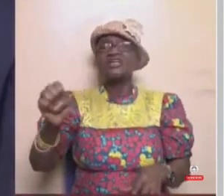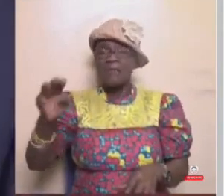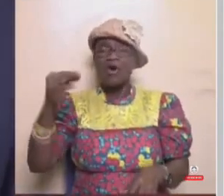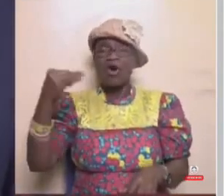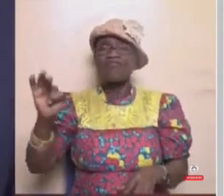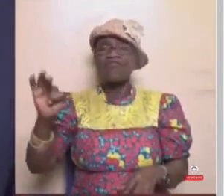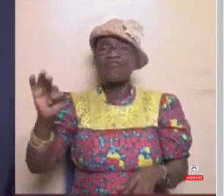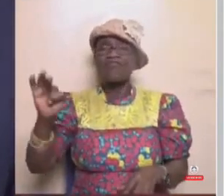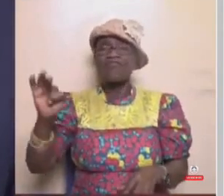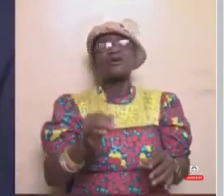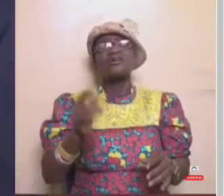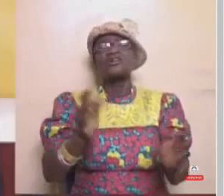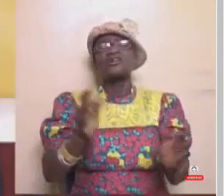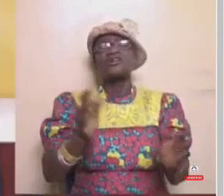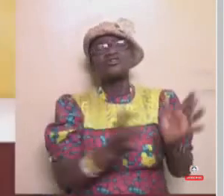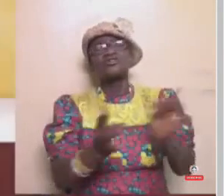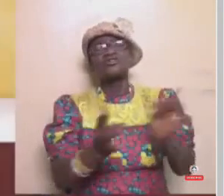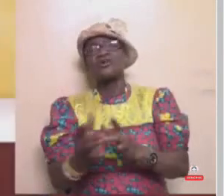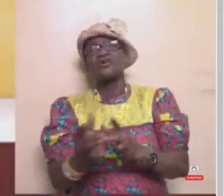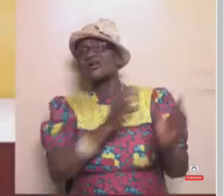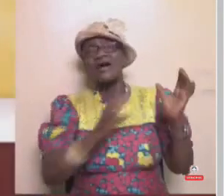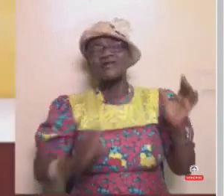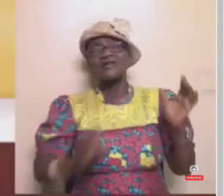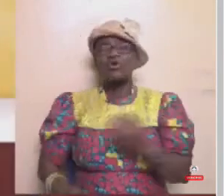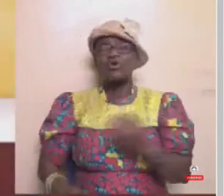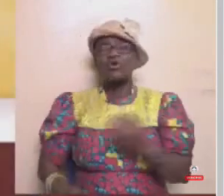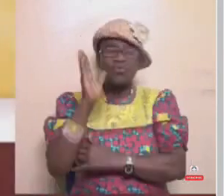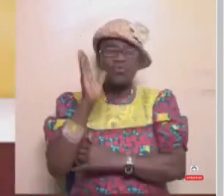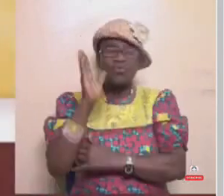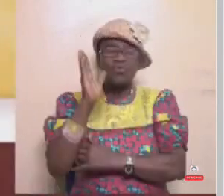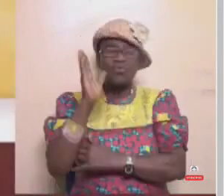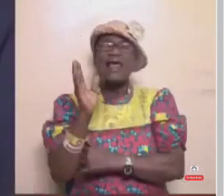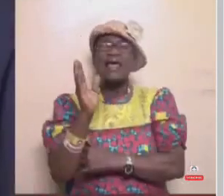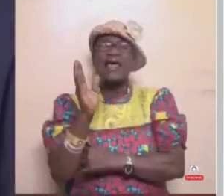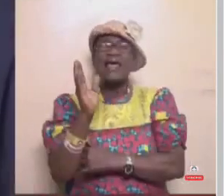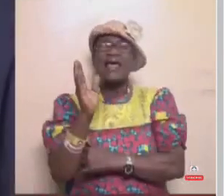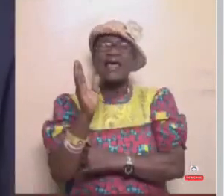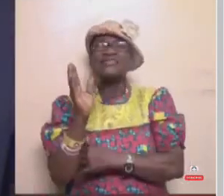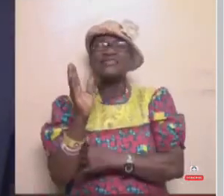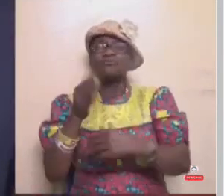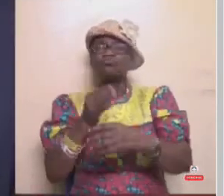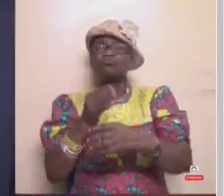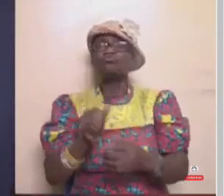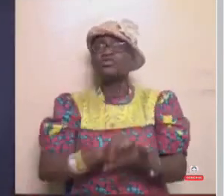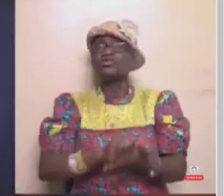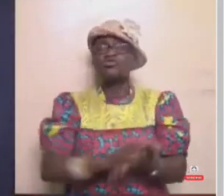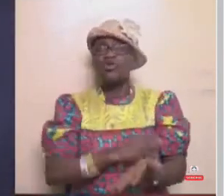will terminate every problem in your life today in Jesus' name. Amen. What of blind